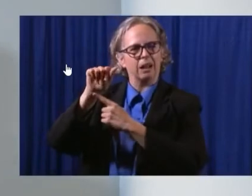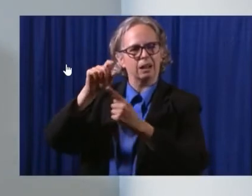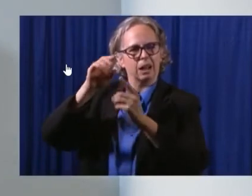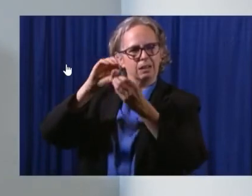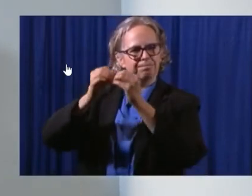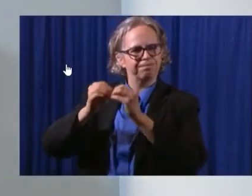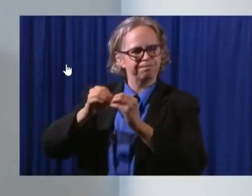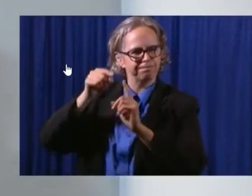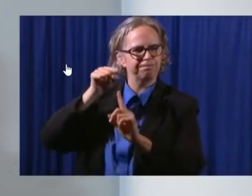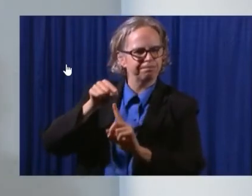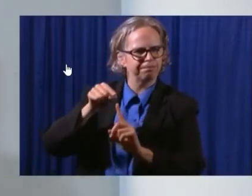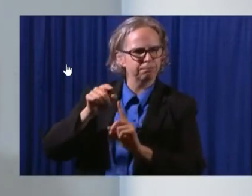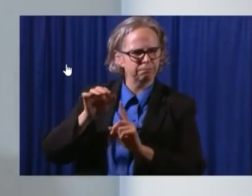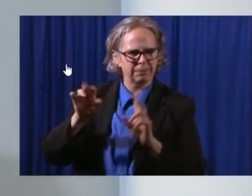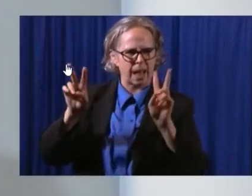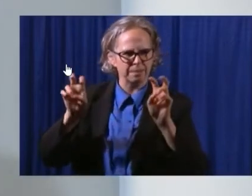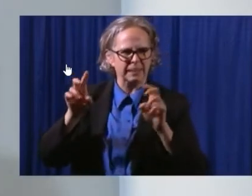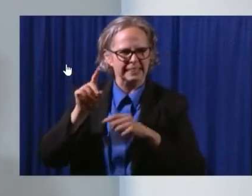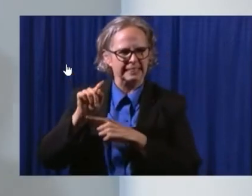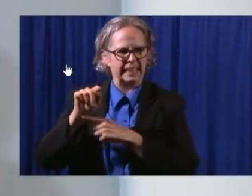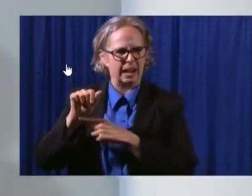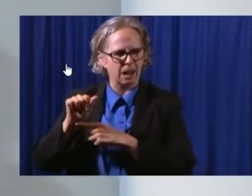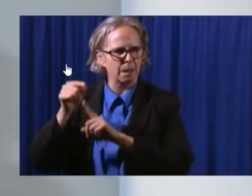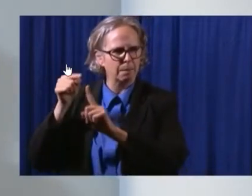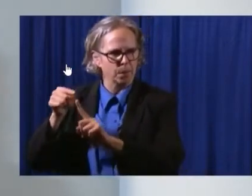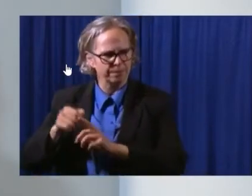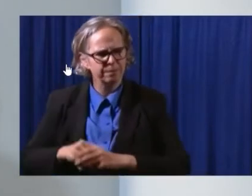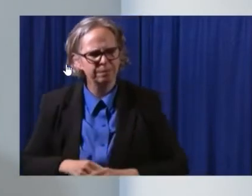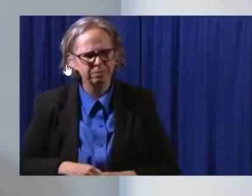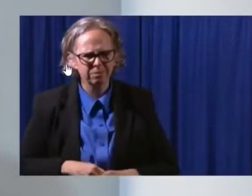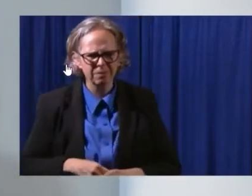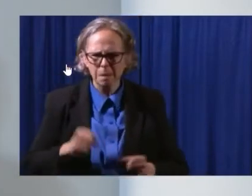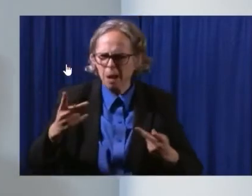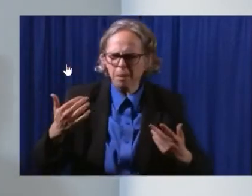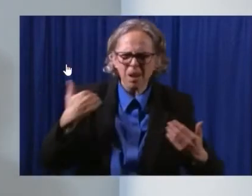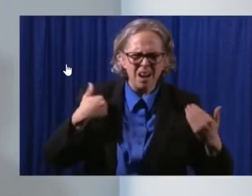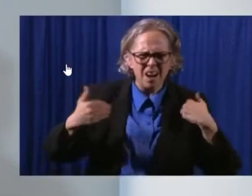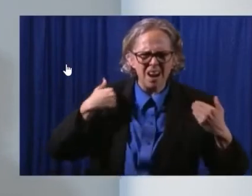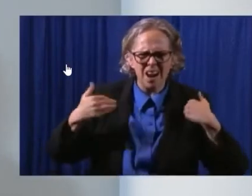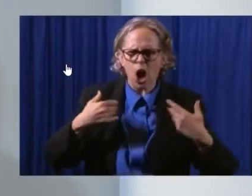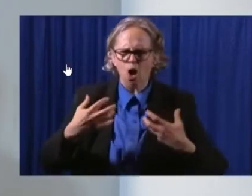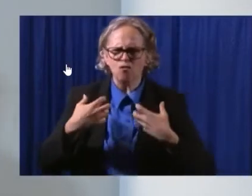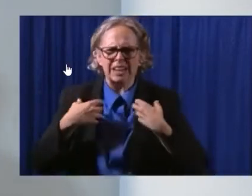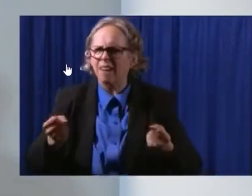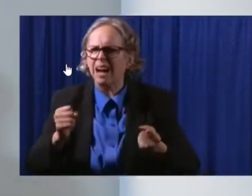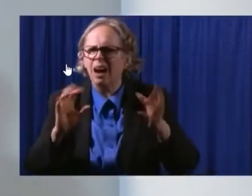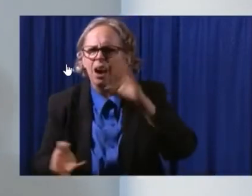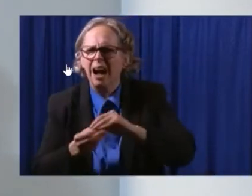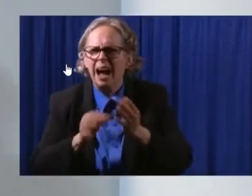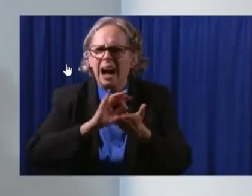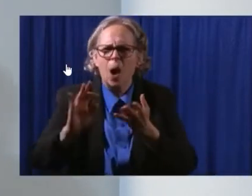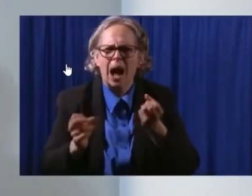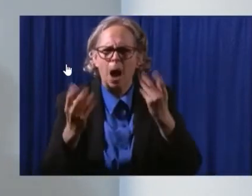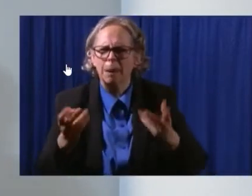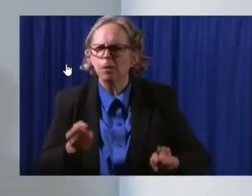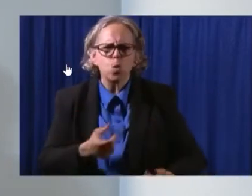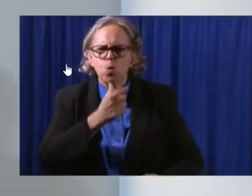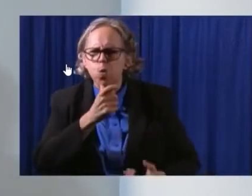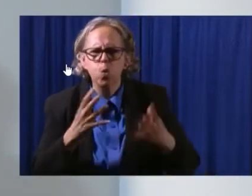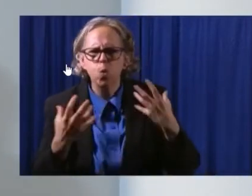talk about today. We've had a lot of questions about who's recovered. Who's recovered from the coronavirus? Can you tell us those